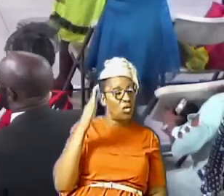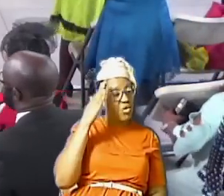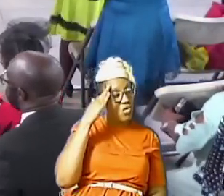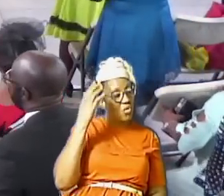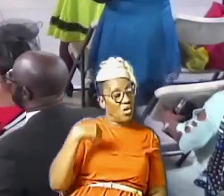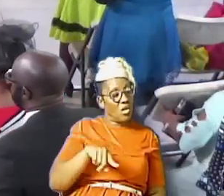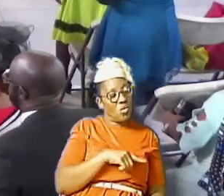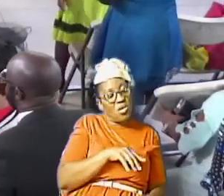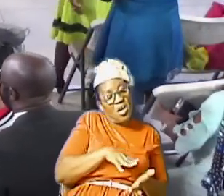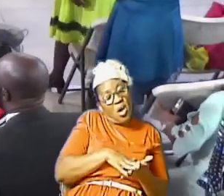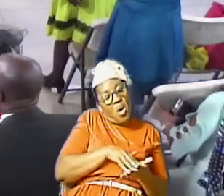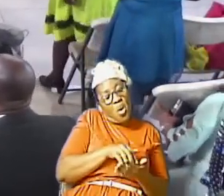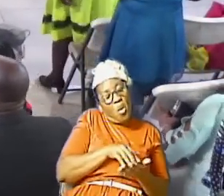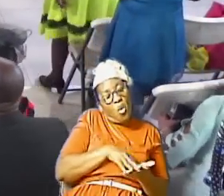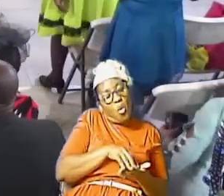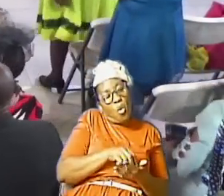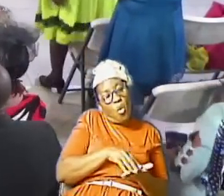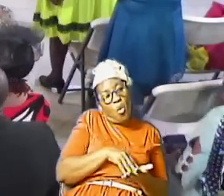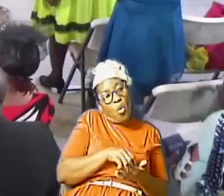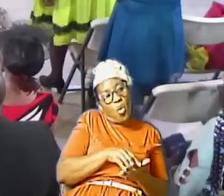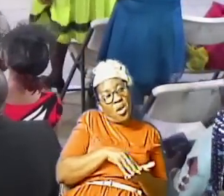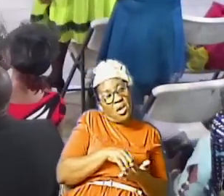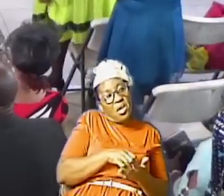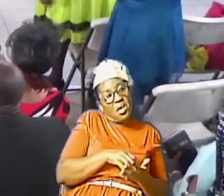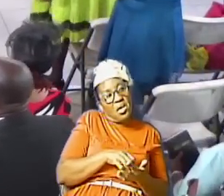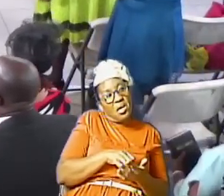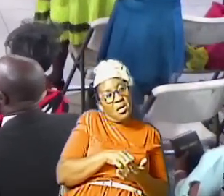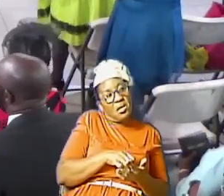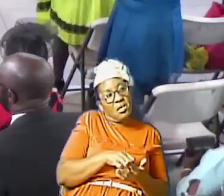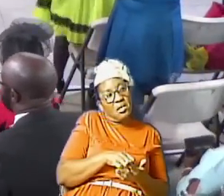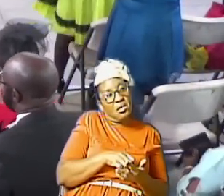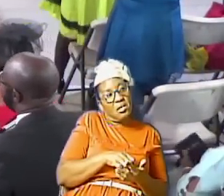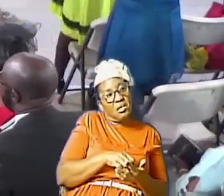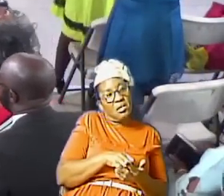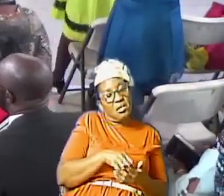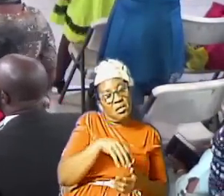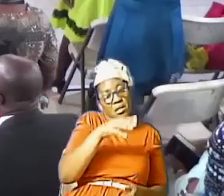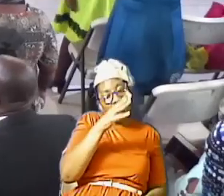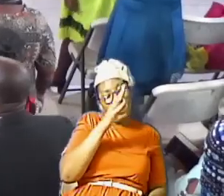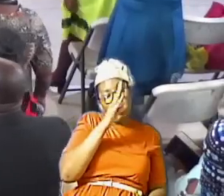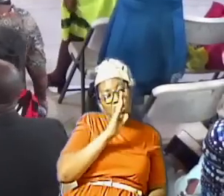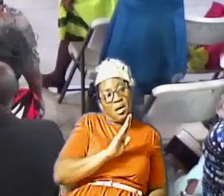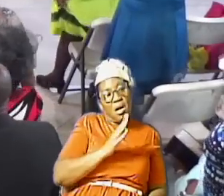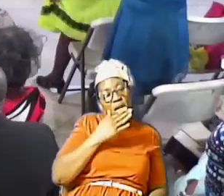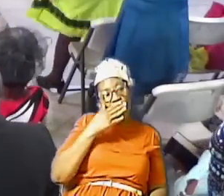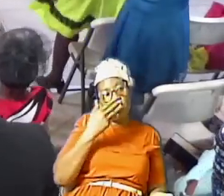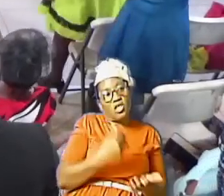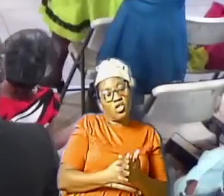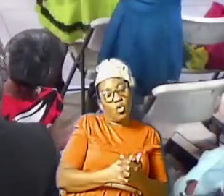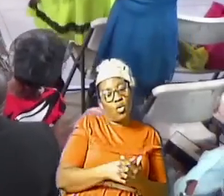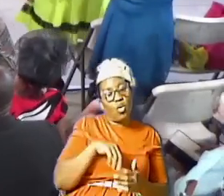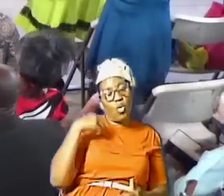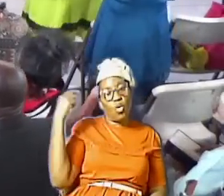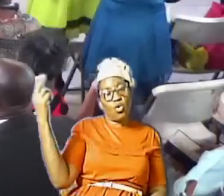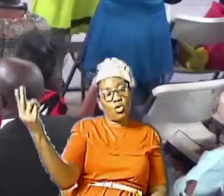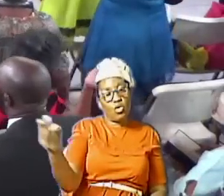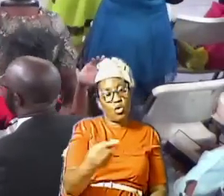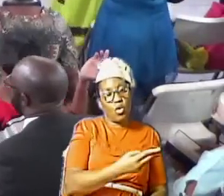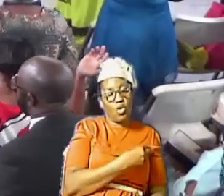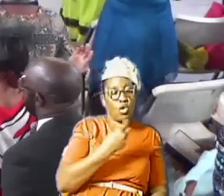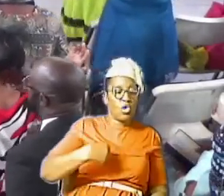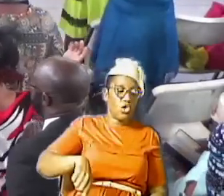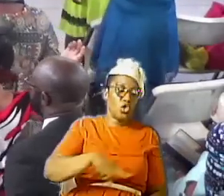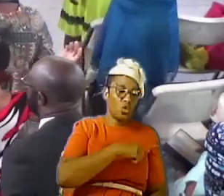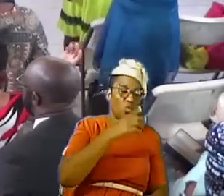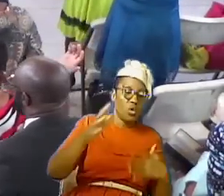that we're a bit weary, and I quite understand. But God has been good to us, and we are